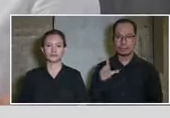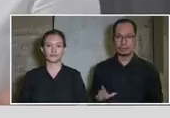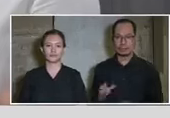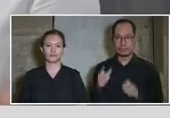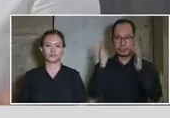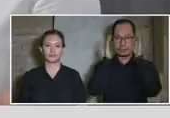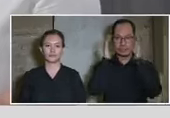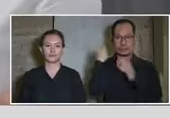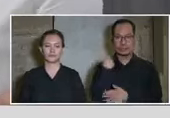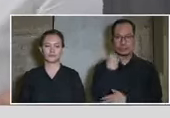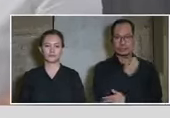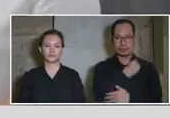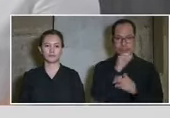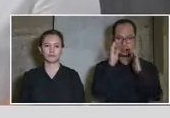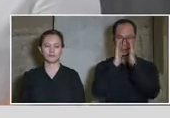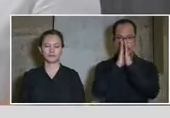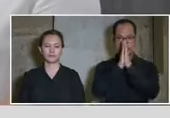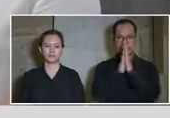Lord, hear our prayer.